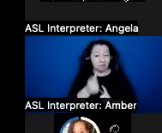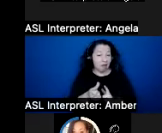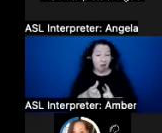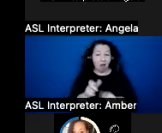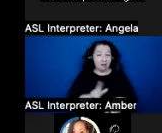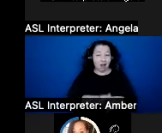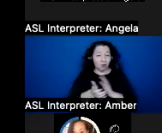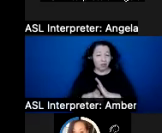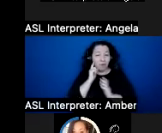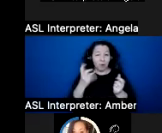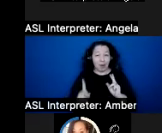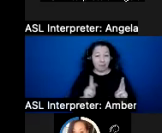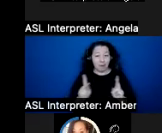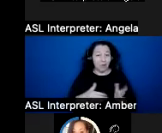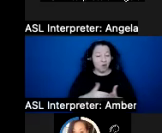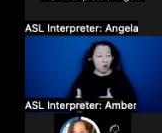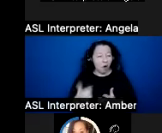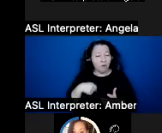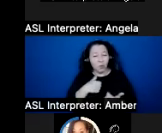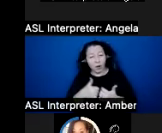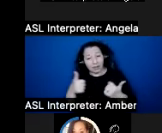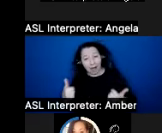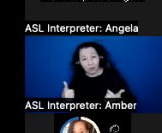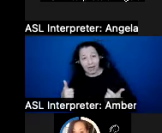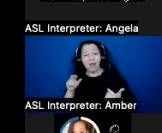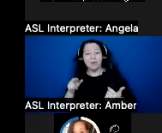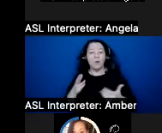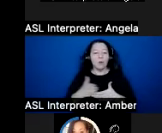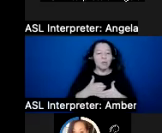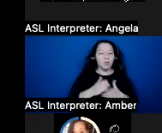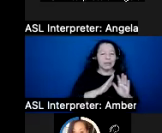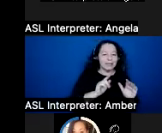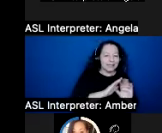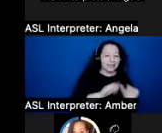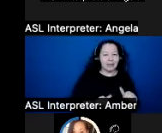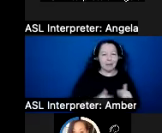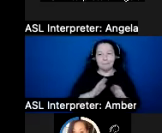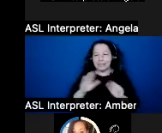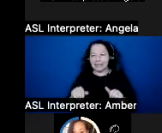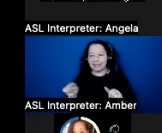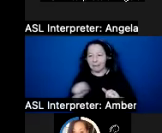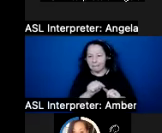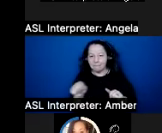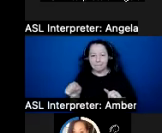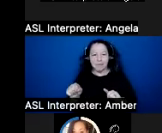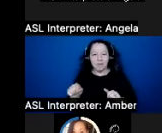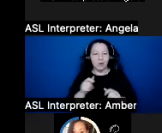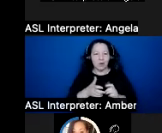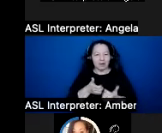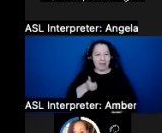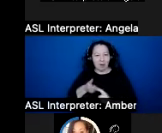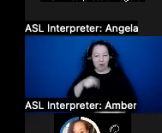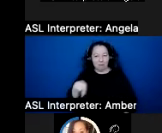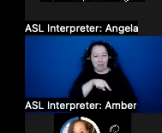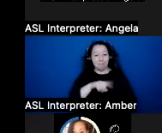And we often stand outside or in between systems. So our role, our gift is to see those